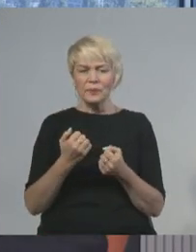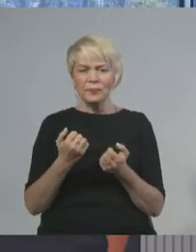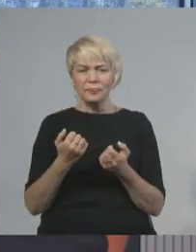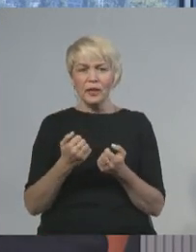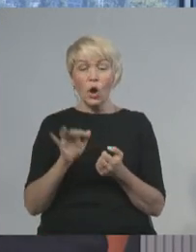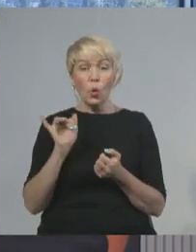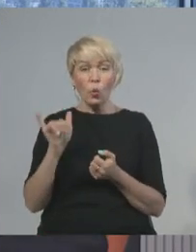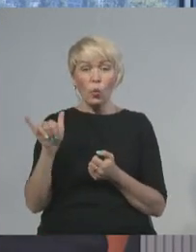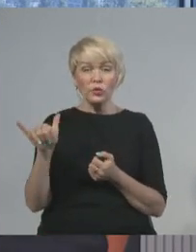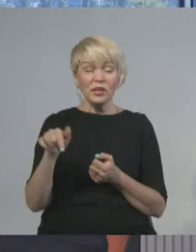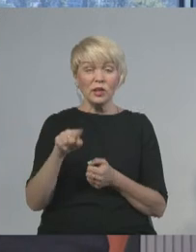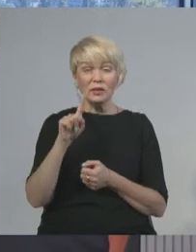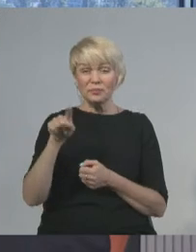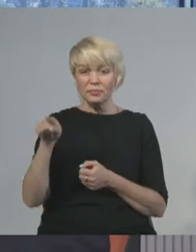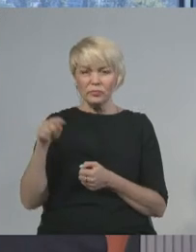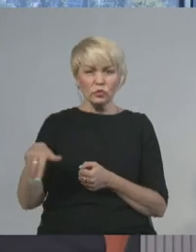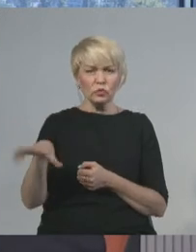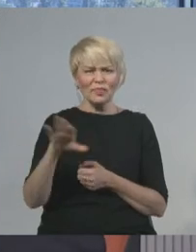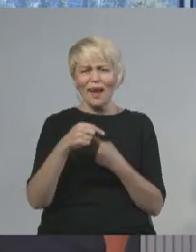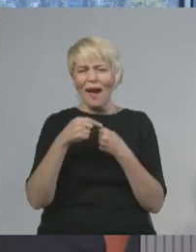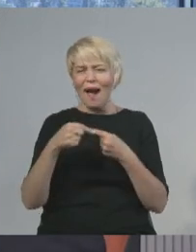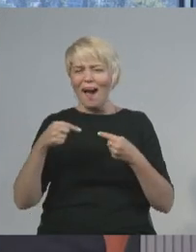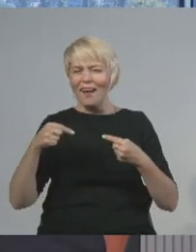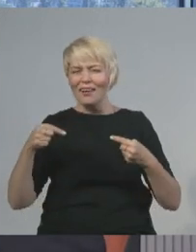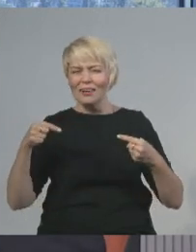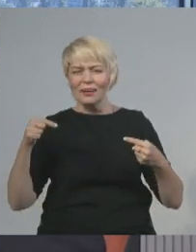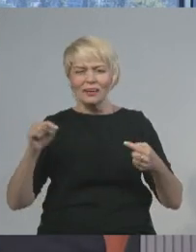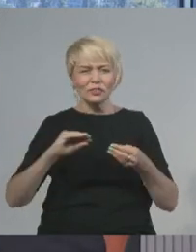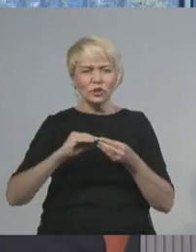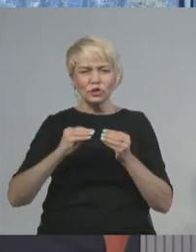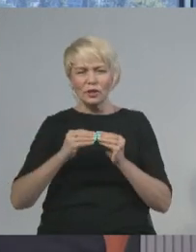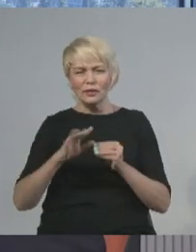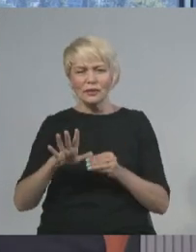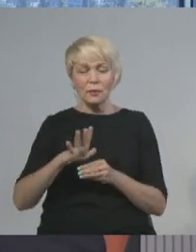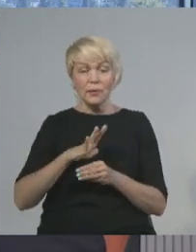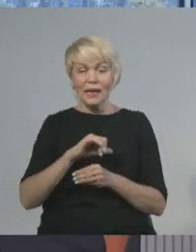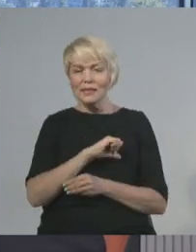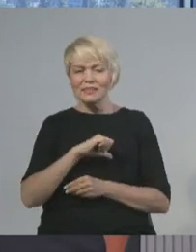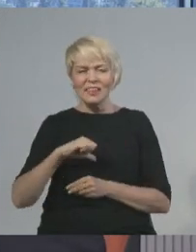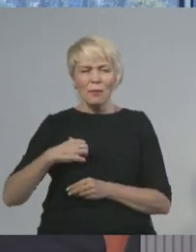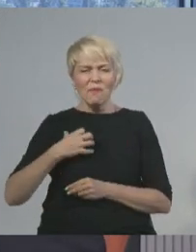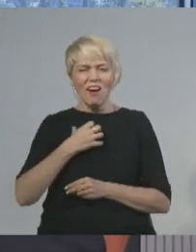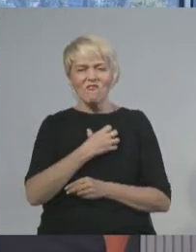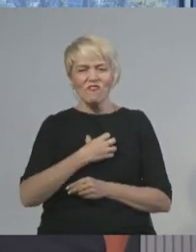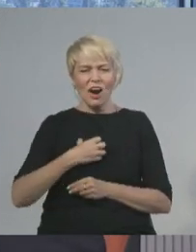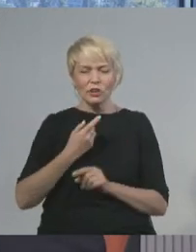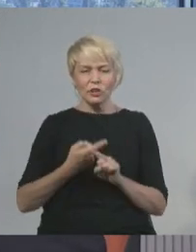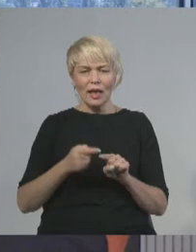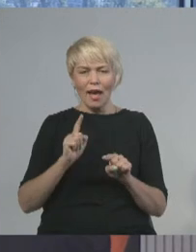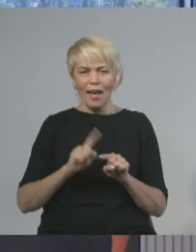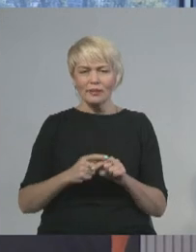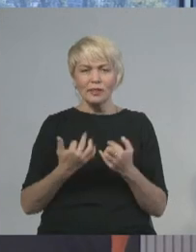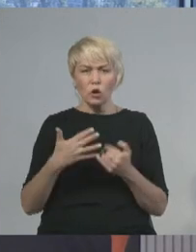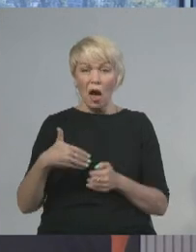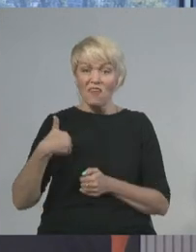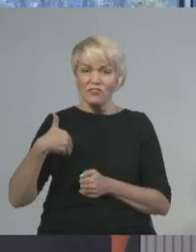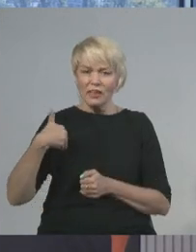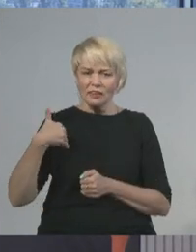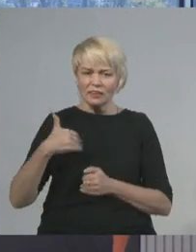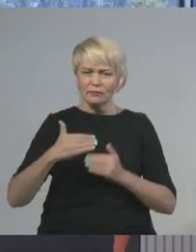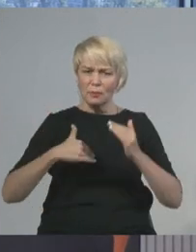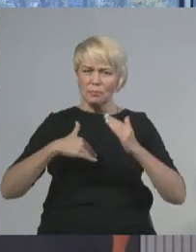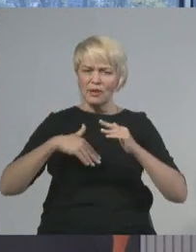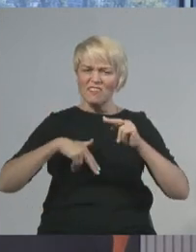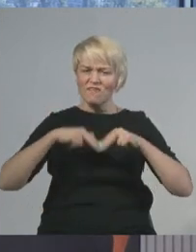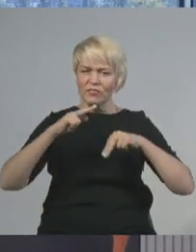or other or other media some of them worked in exile they had different challenges but the most